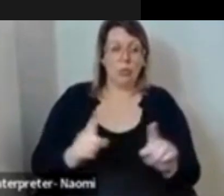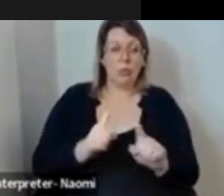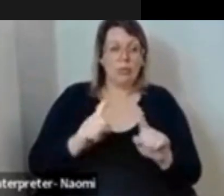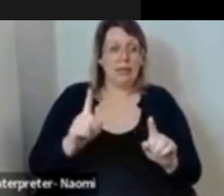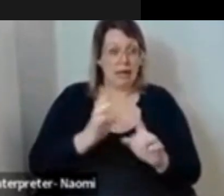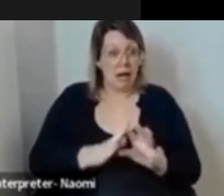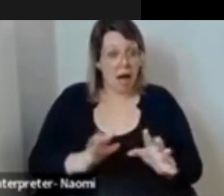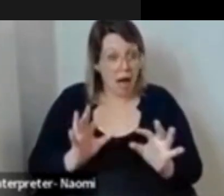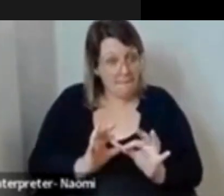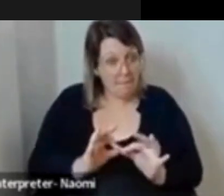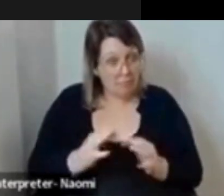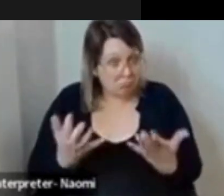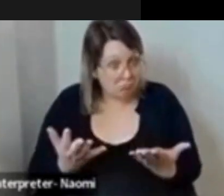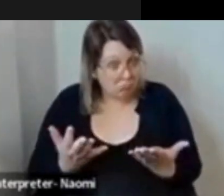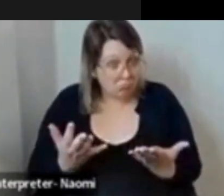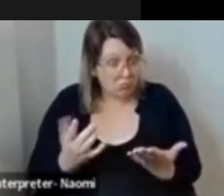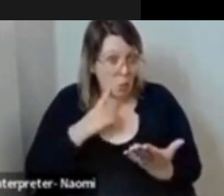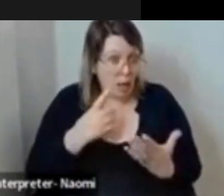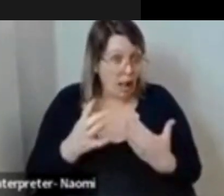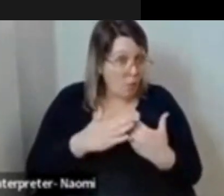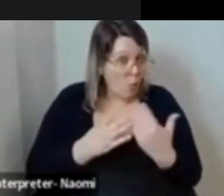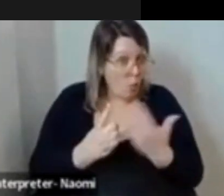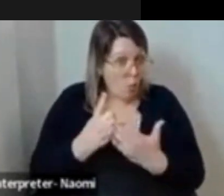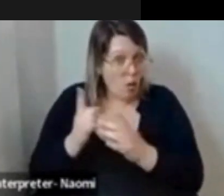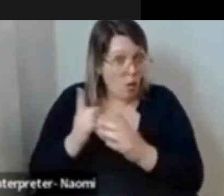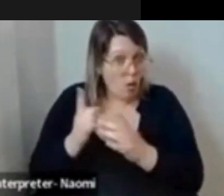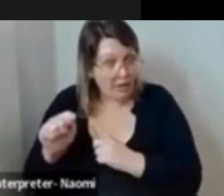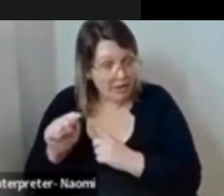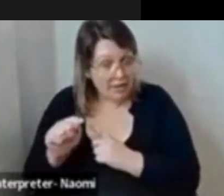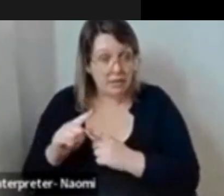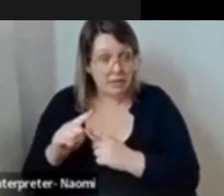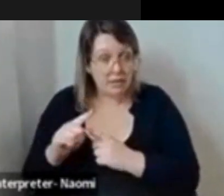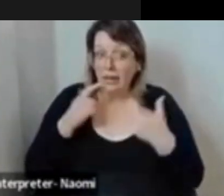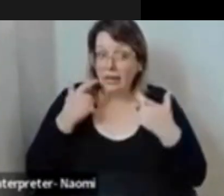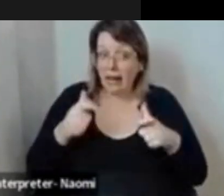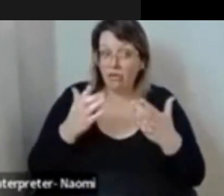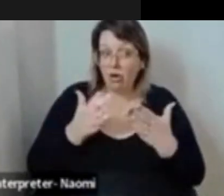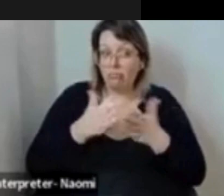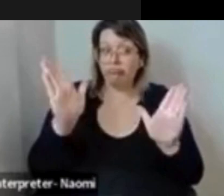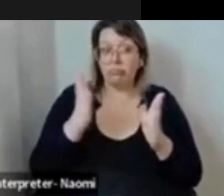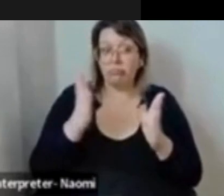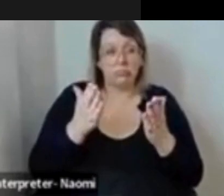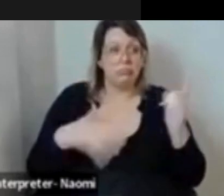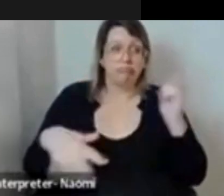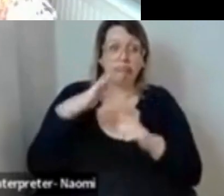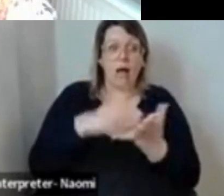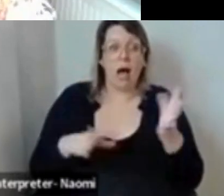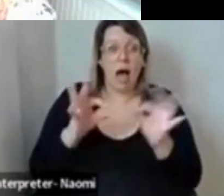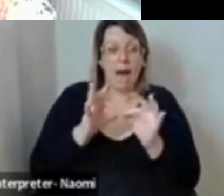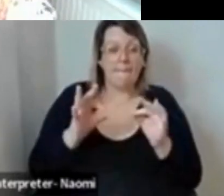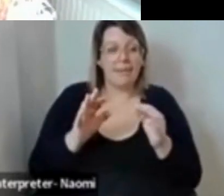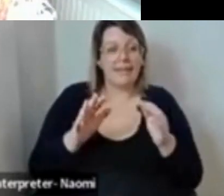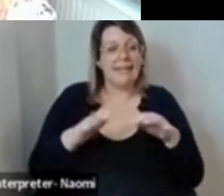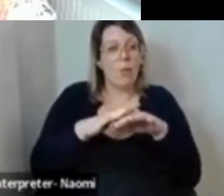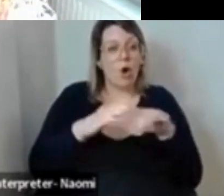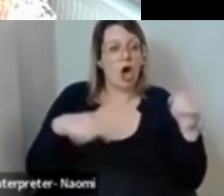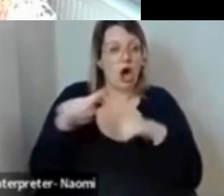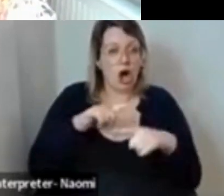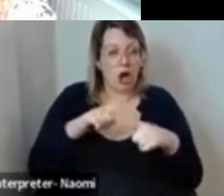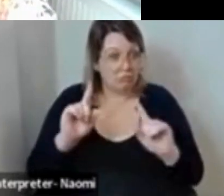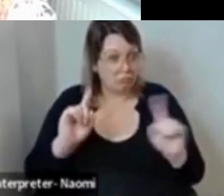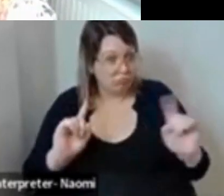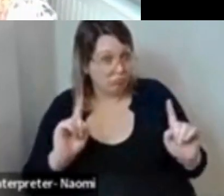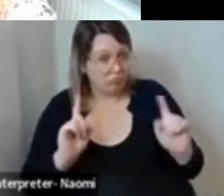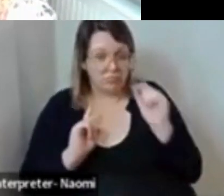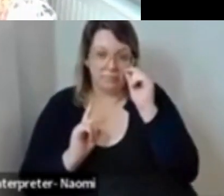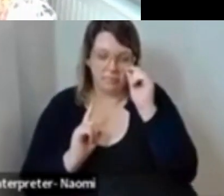whether there's an expectation that we'll continue to work with a wider hub network nationally. Thank you, Alison. I'll give that a